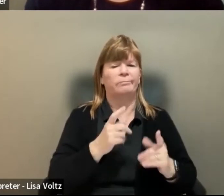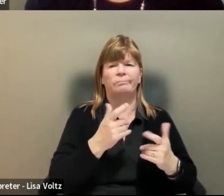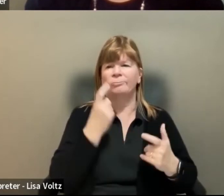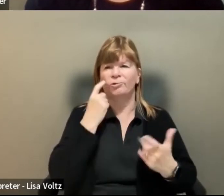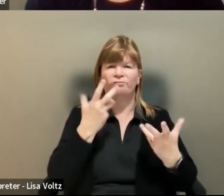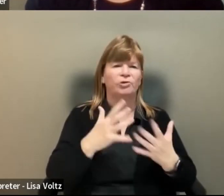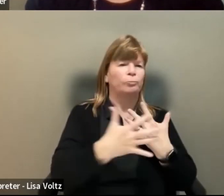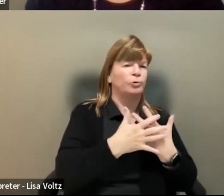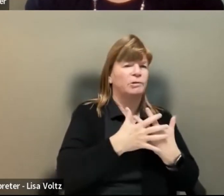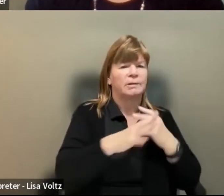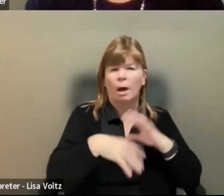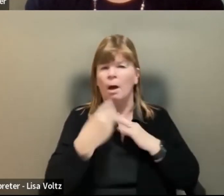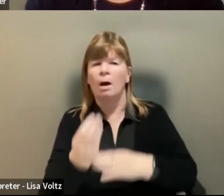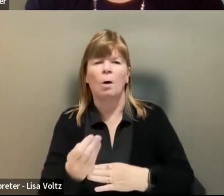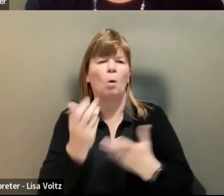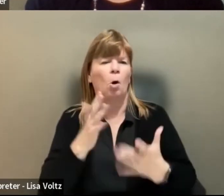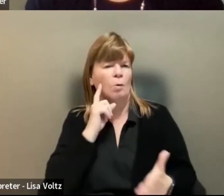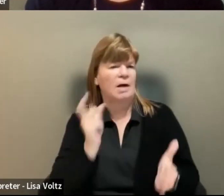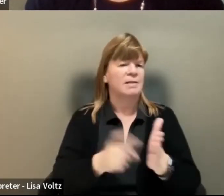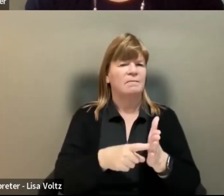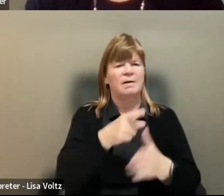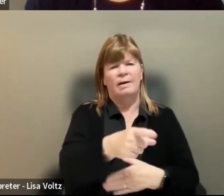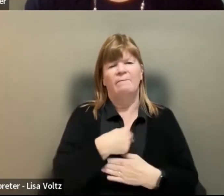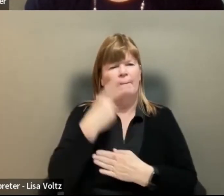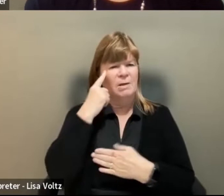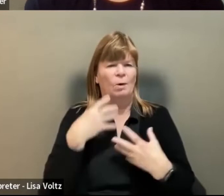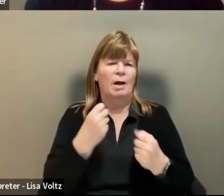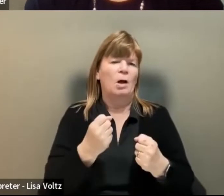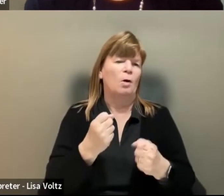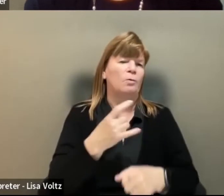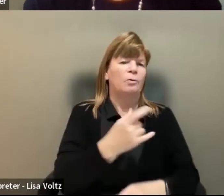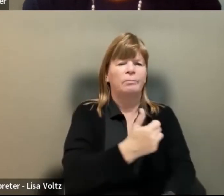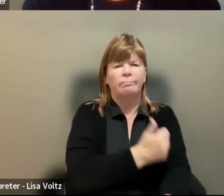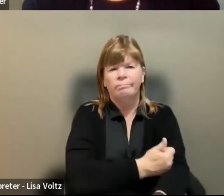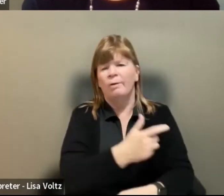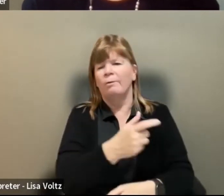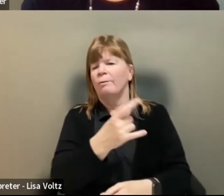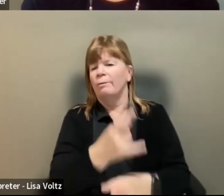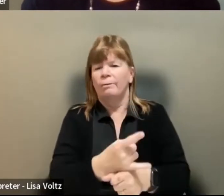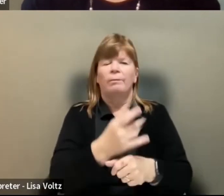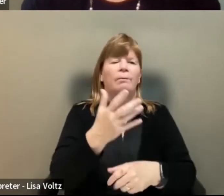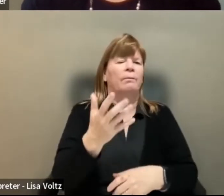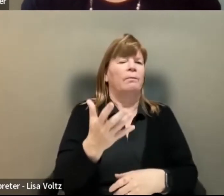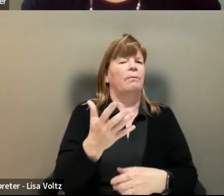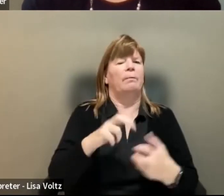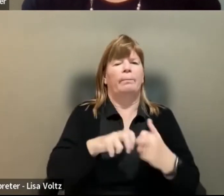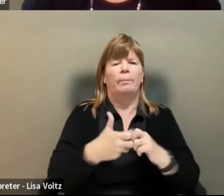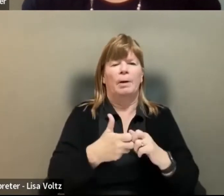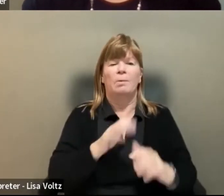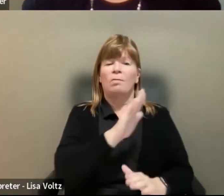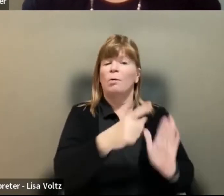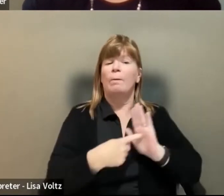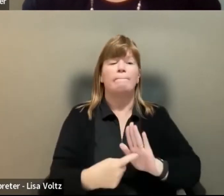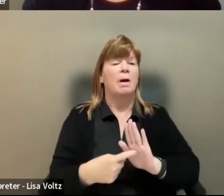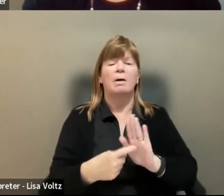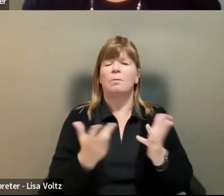system who already have been identified as having a mental health or substance use issue. And so their model is really sort